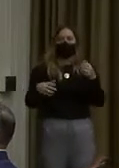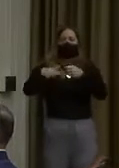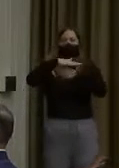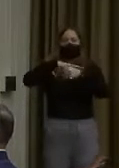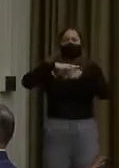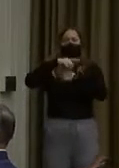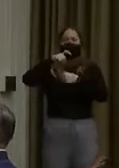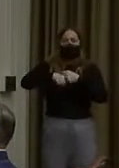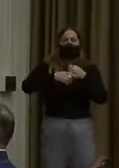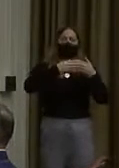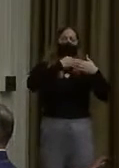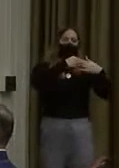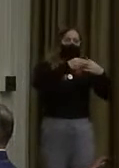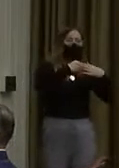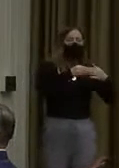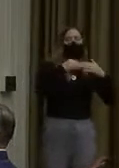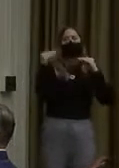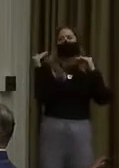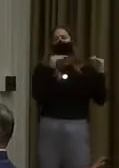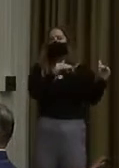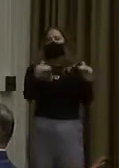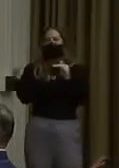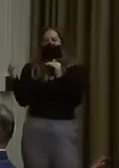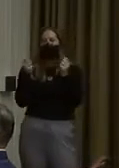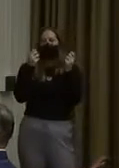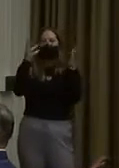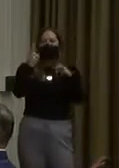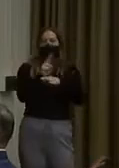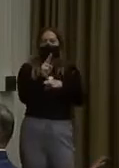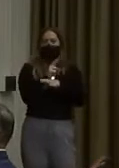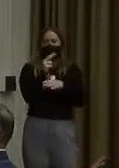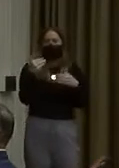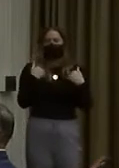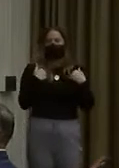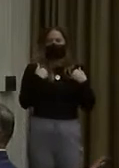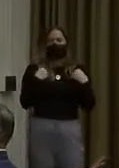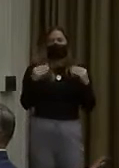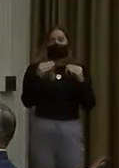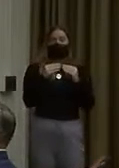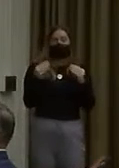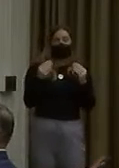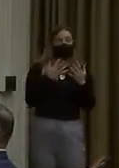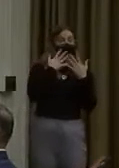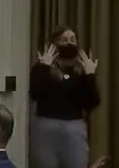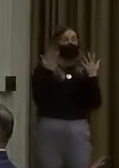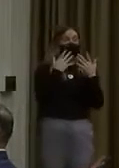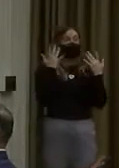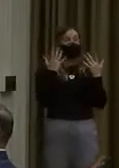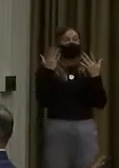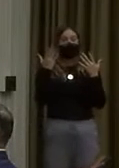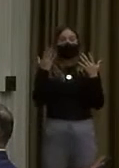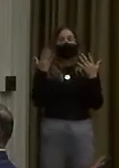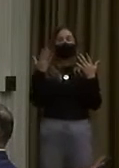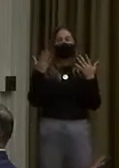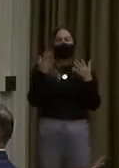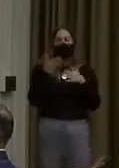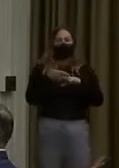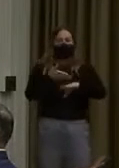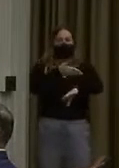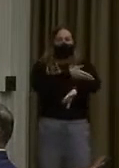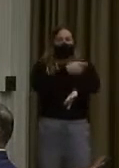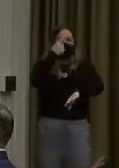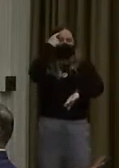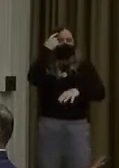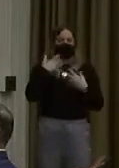flexible, intuitive to use, and multi-purpose, okay? That makes it more welcoming and it improves mental well-being and quality